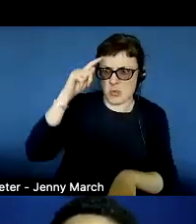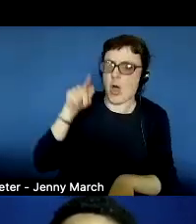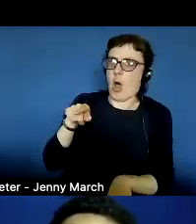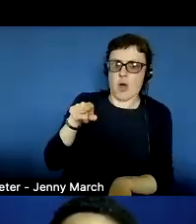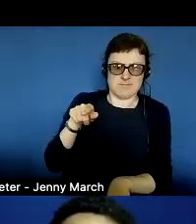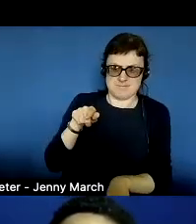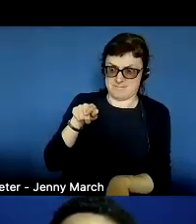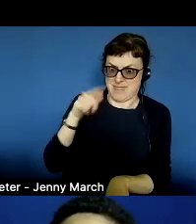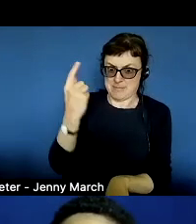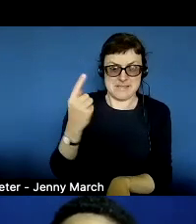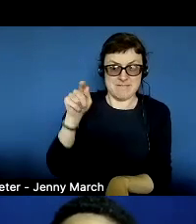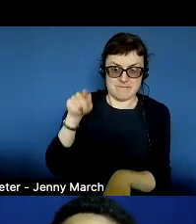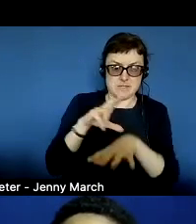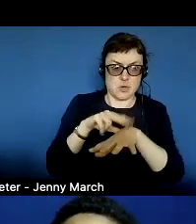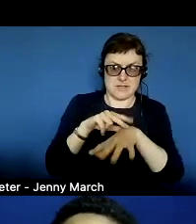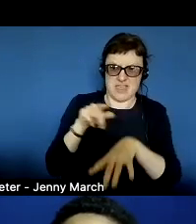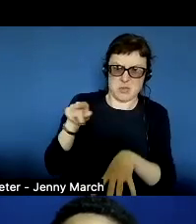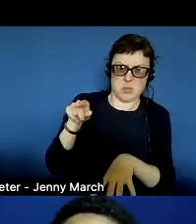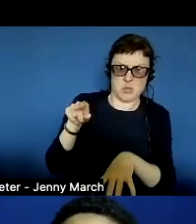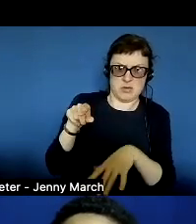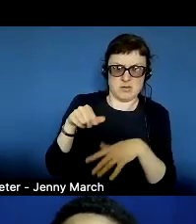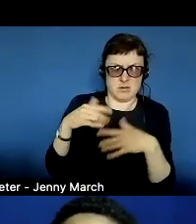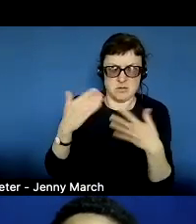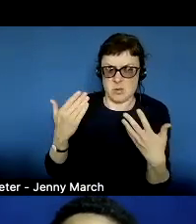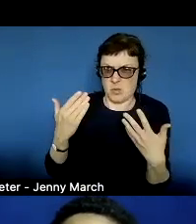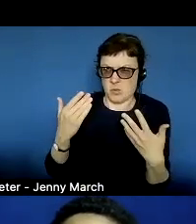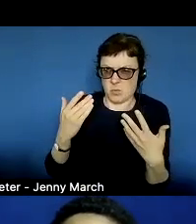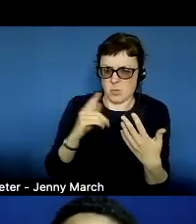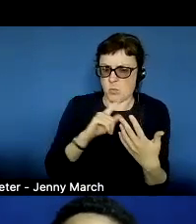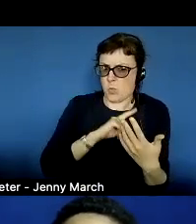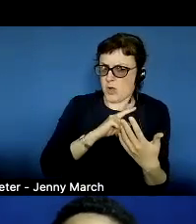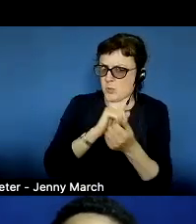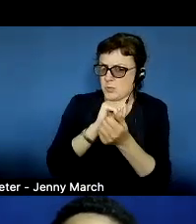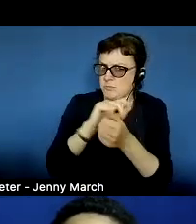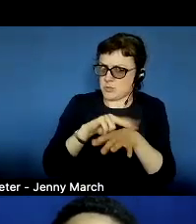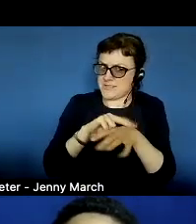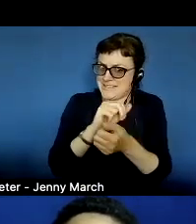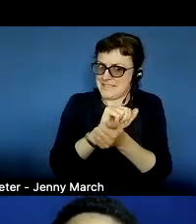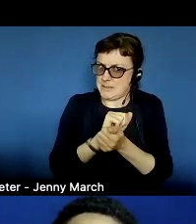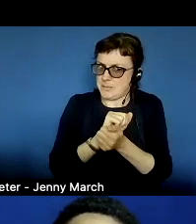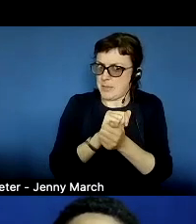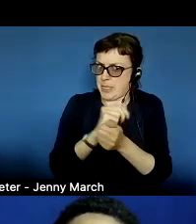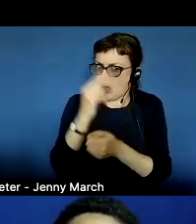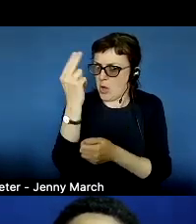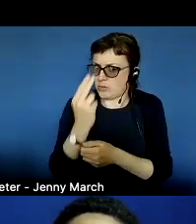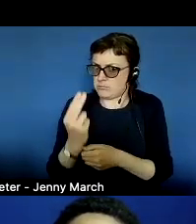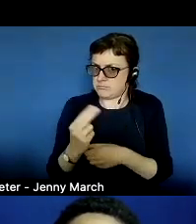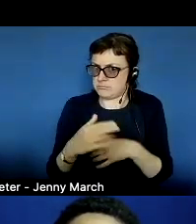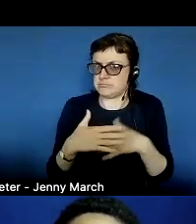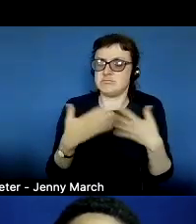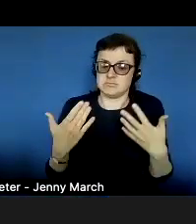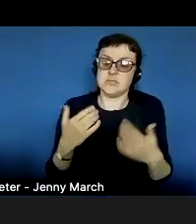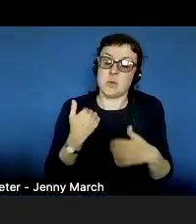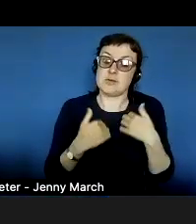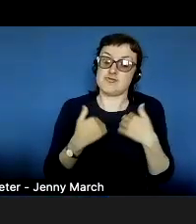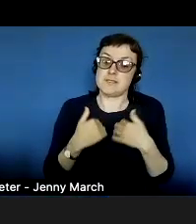Baudry. That was Baudry, and then we were like, what motivated him to keep that one? And yeah, so that was really